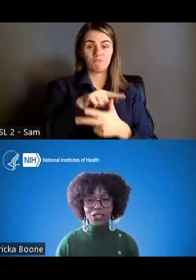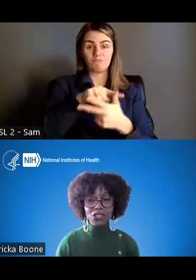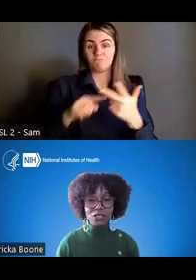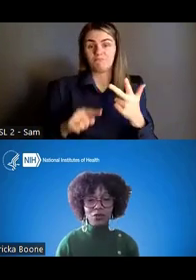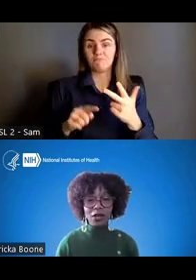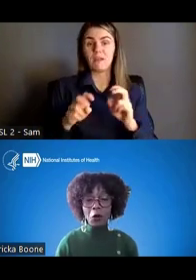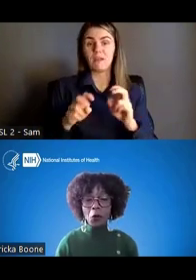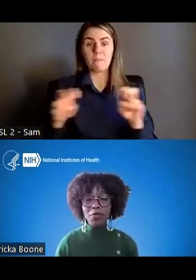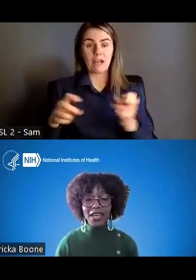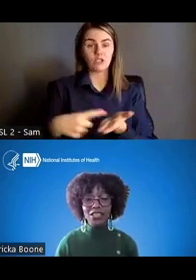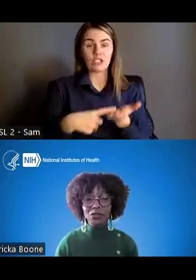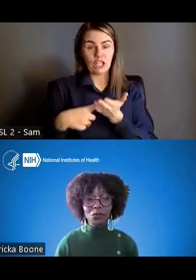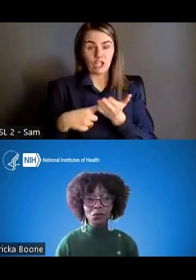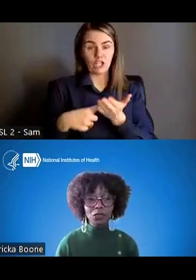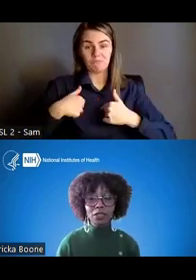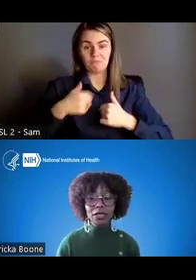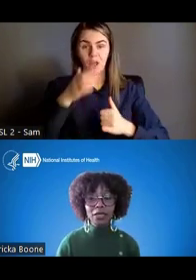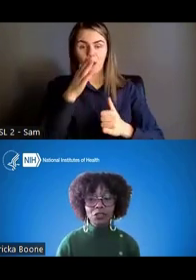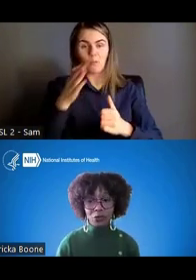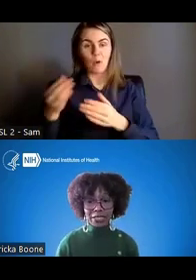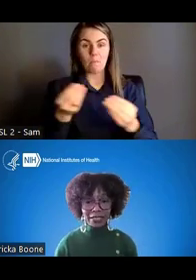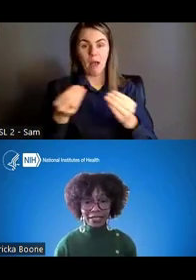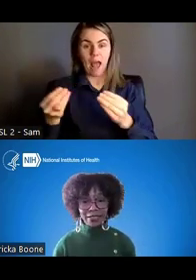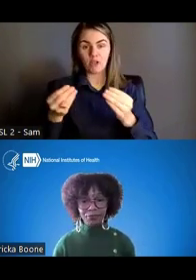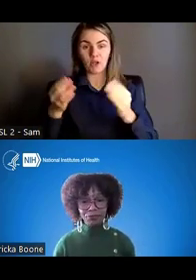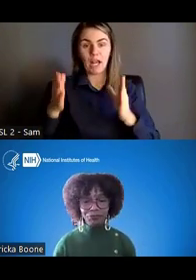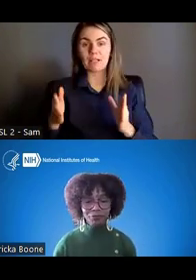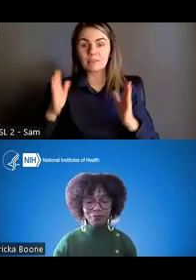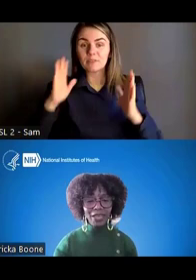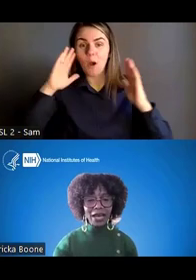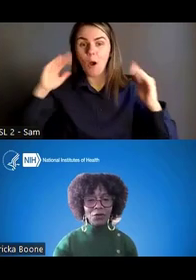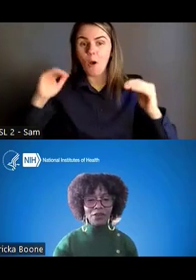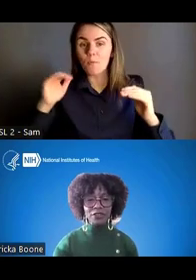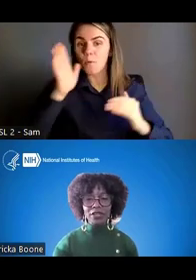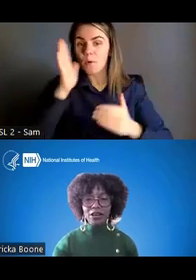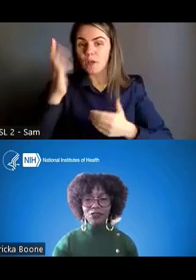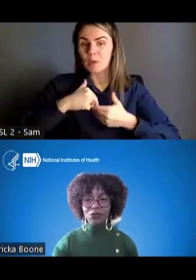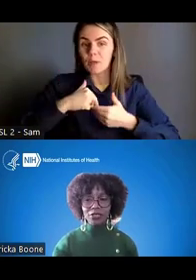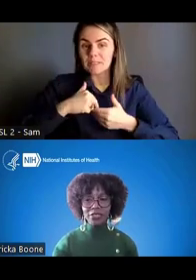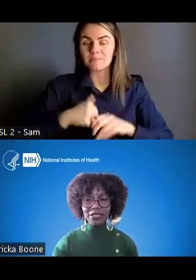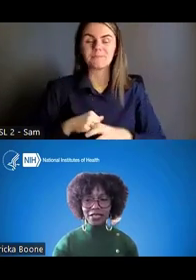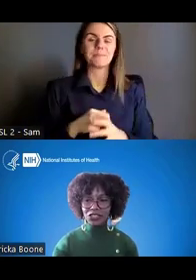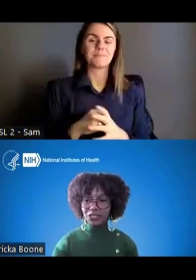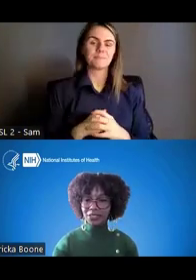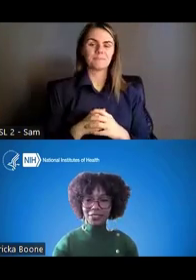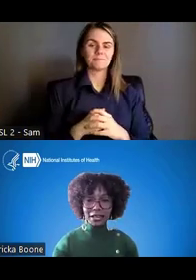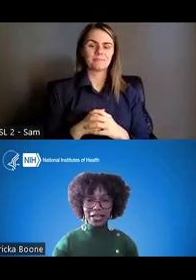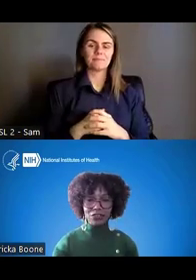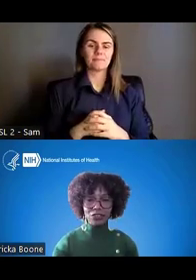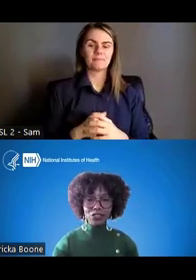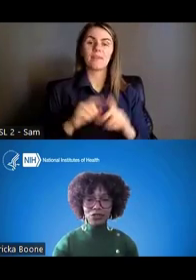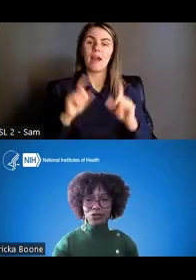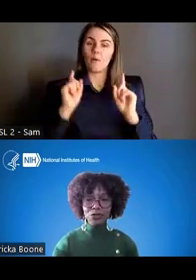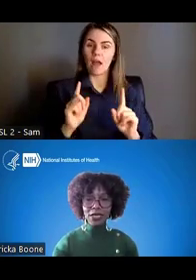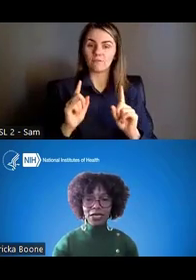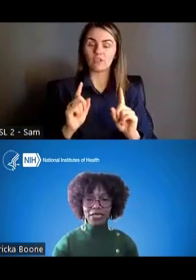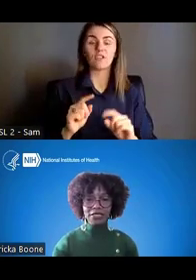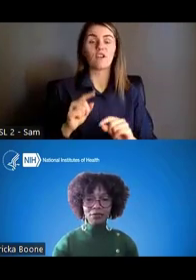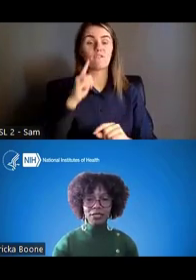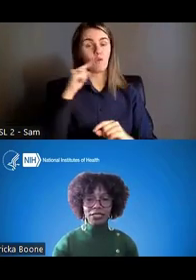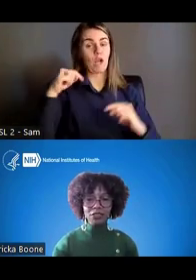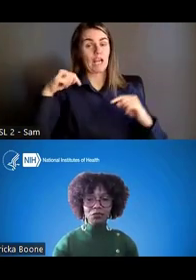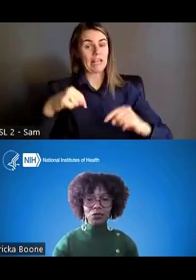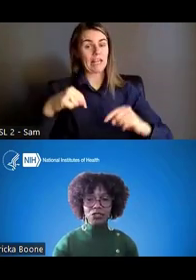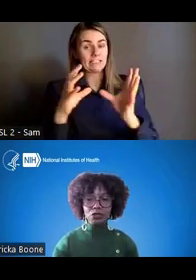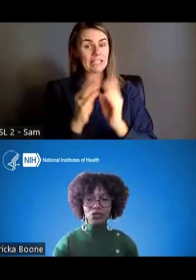panel discussions, so I hope that you will join us. However, for this session this afternoon, it's